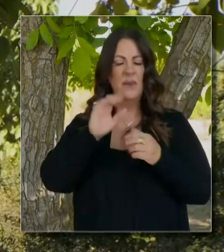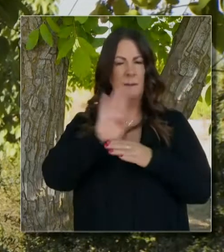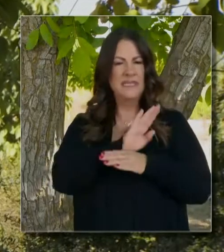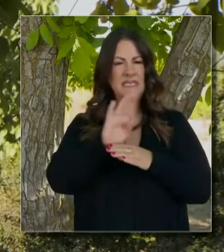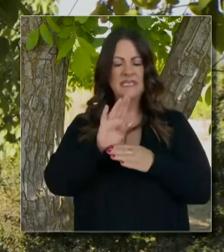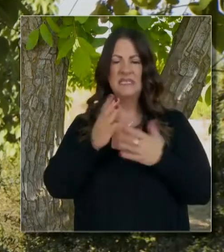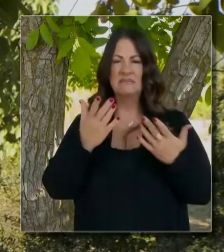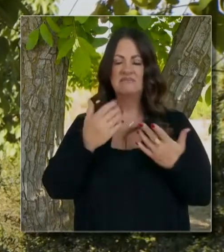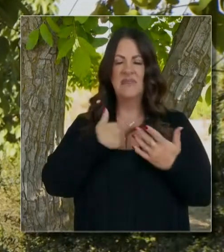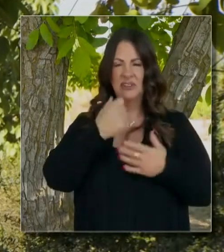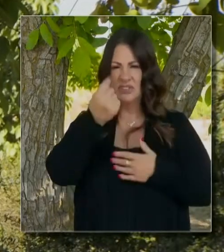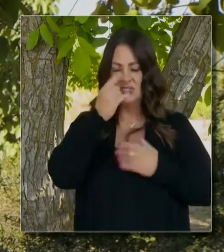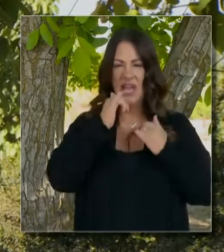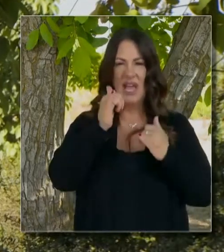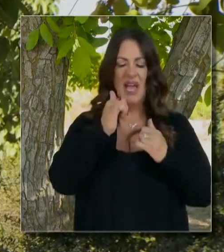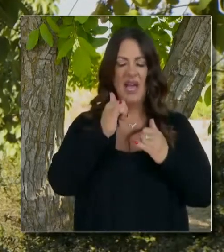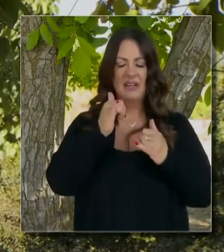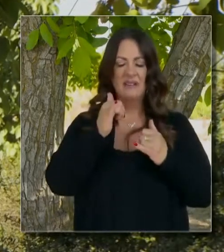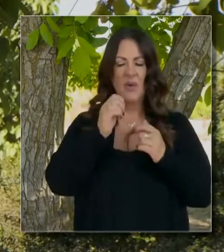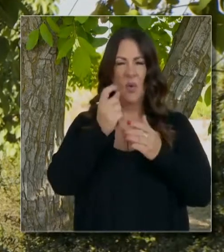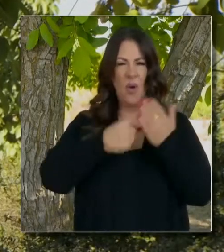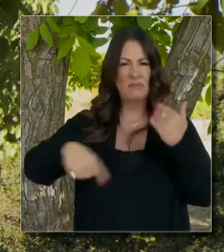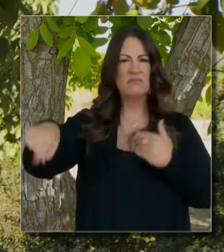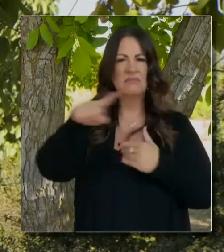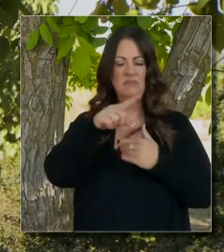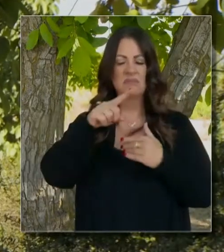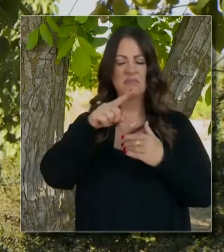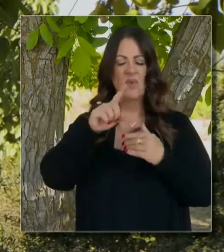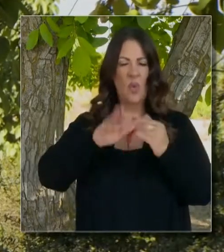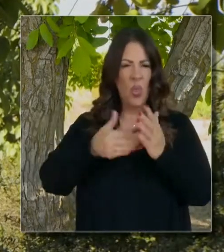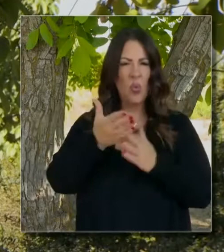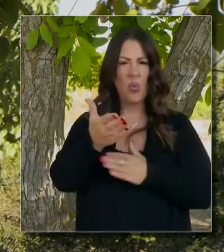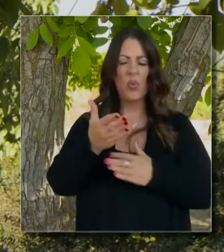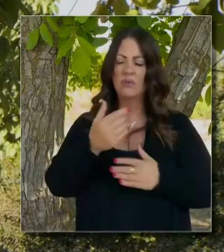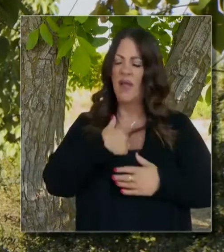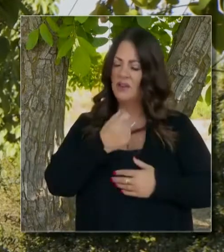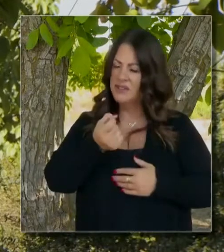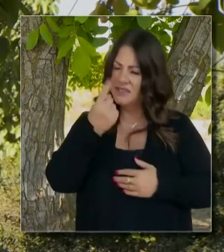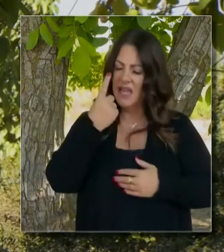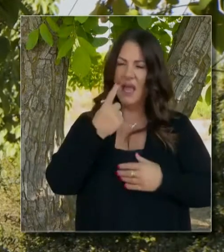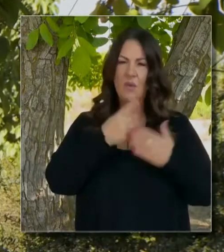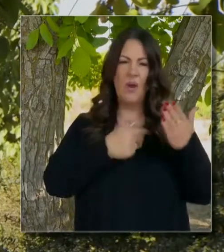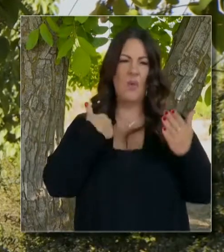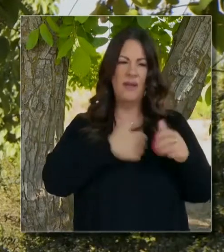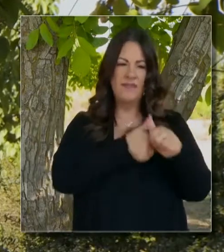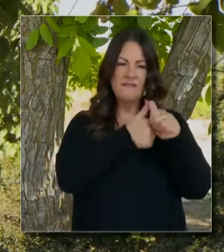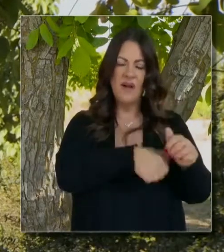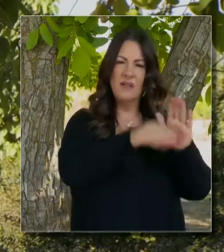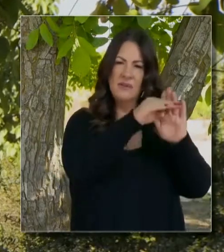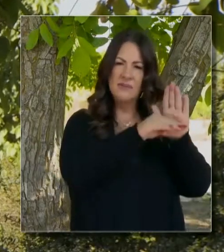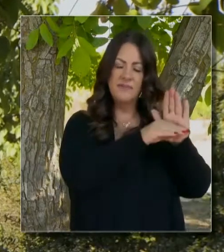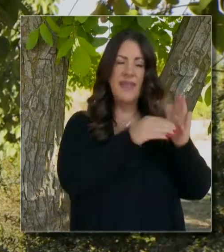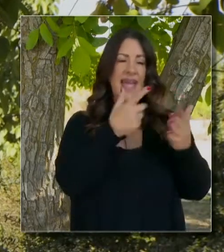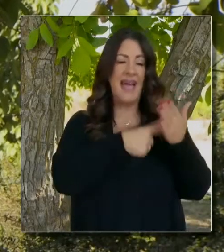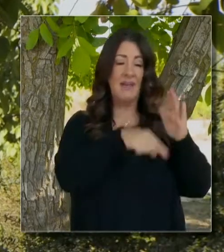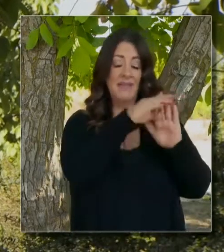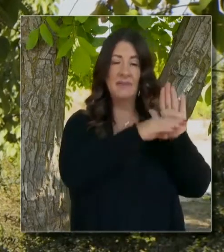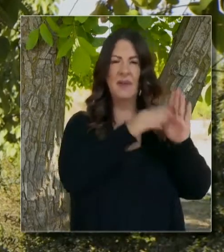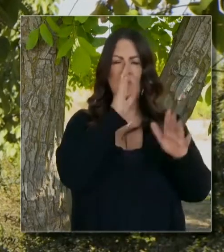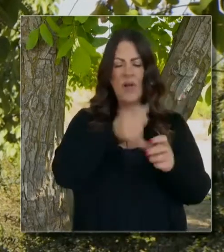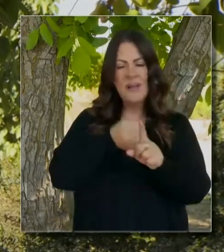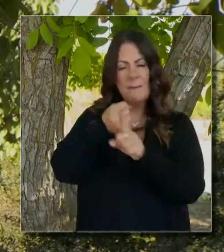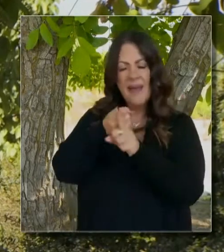front lines. I have a unique perspective, understanding what our sectoral guidelines and how they impact businesses, how